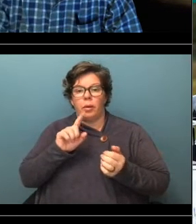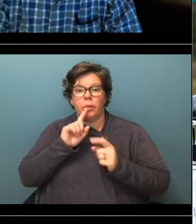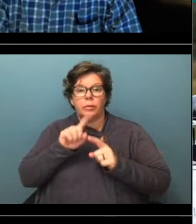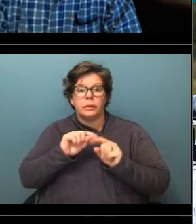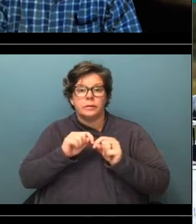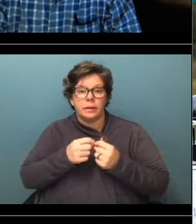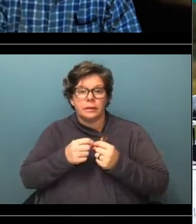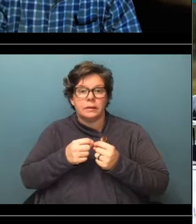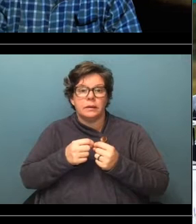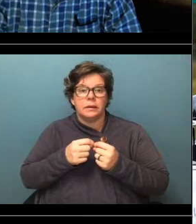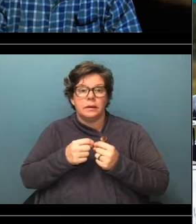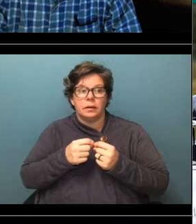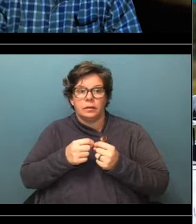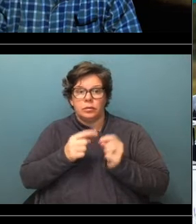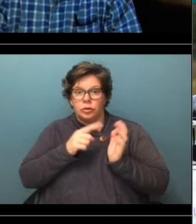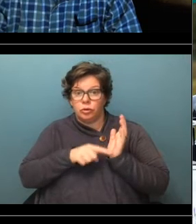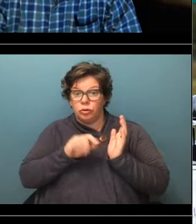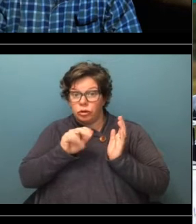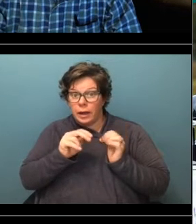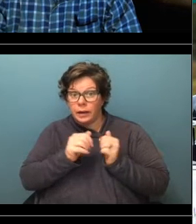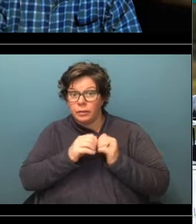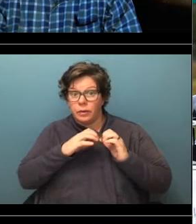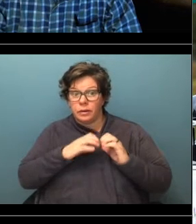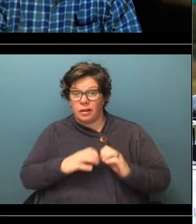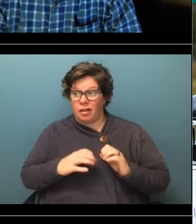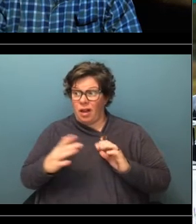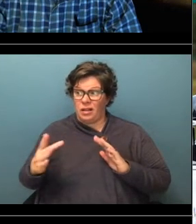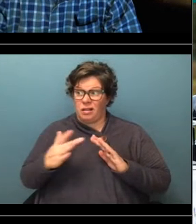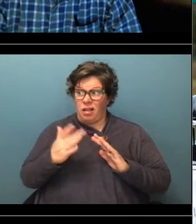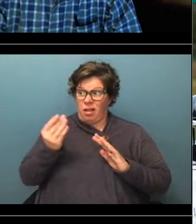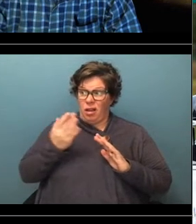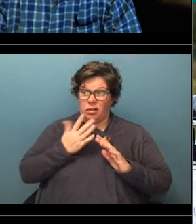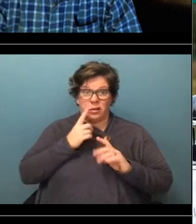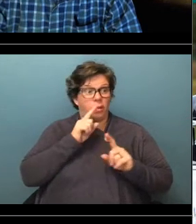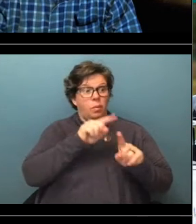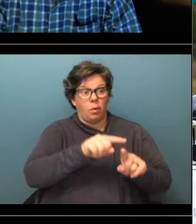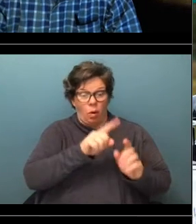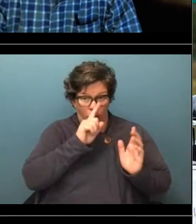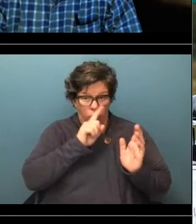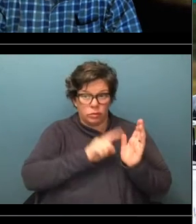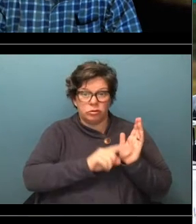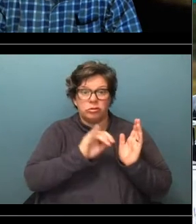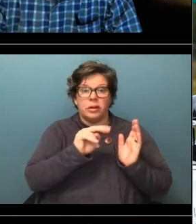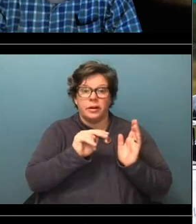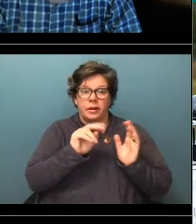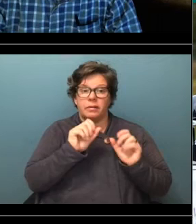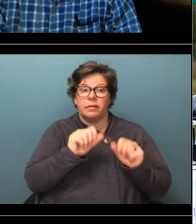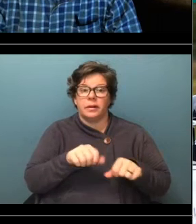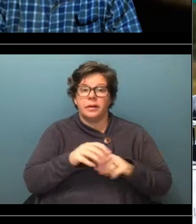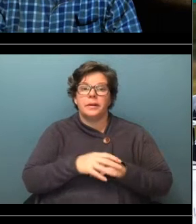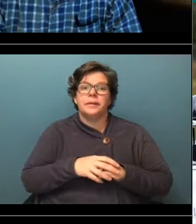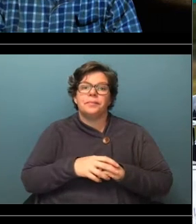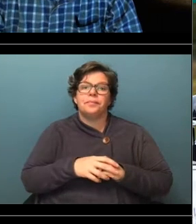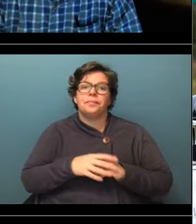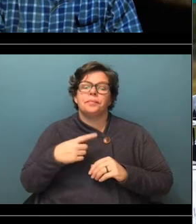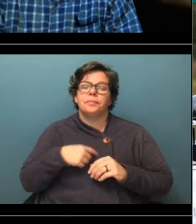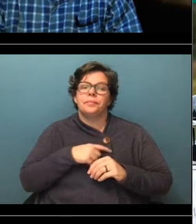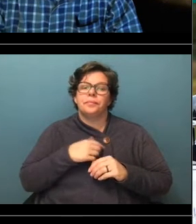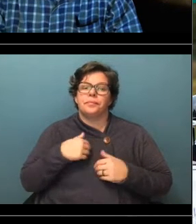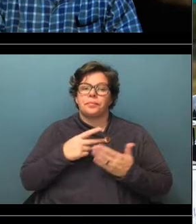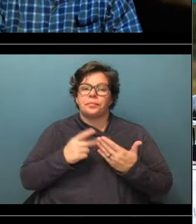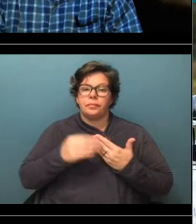a client that they were just talking to, we totally will. Well, we have a program that's called